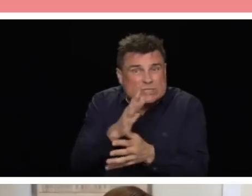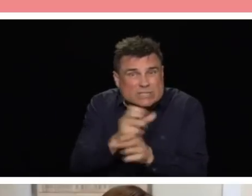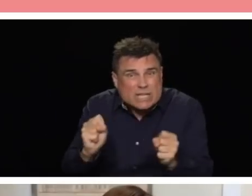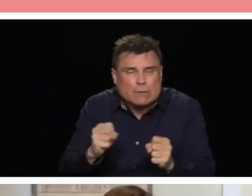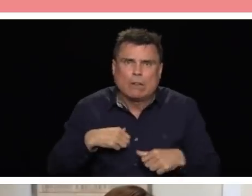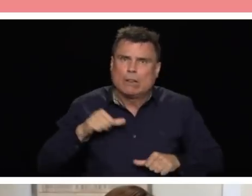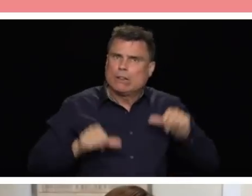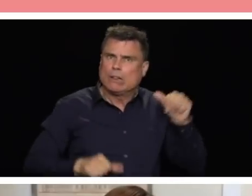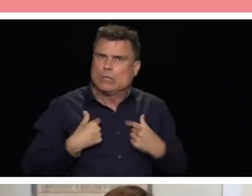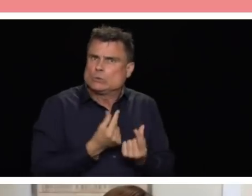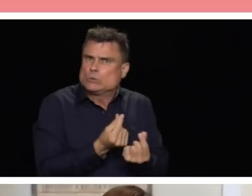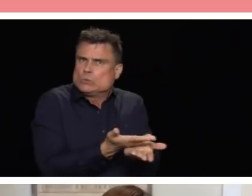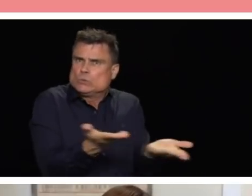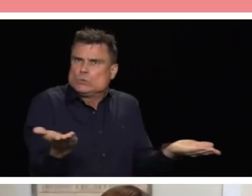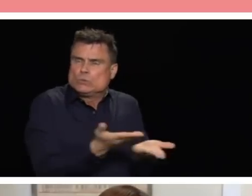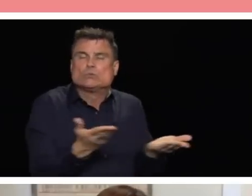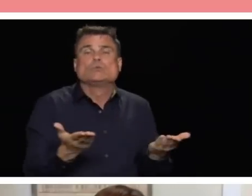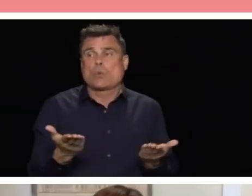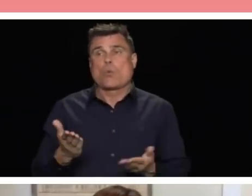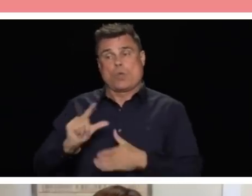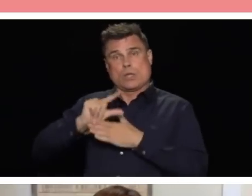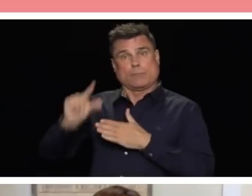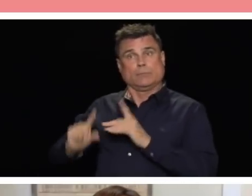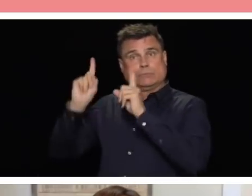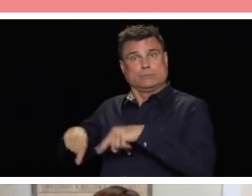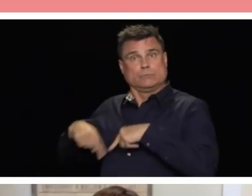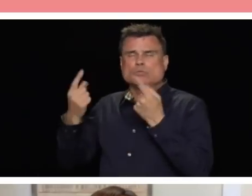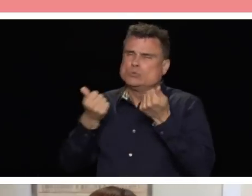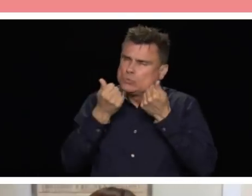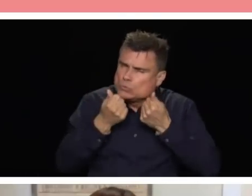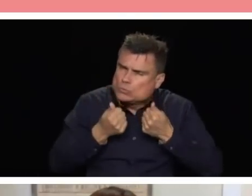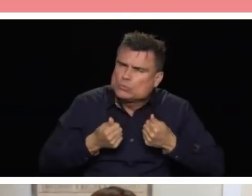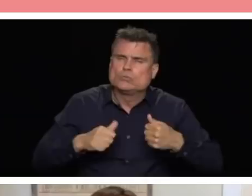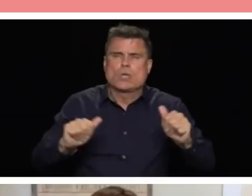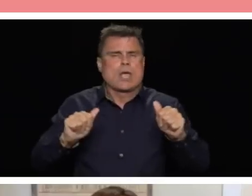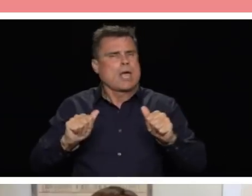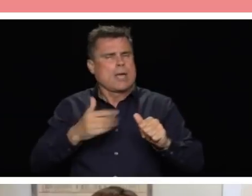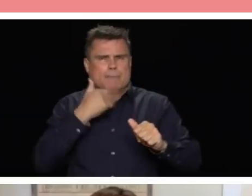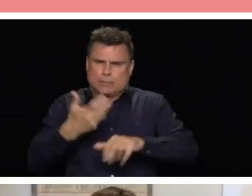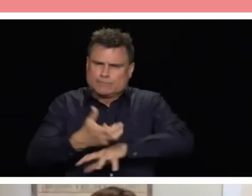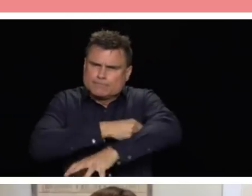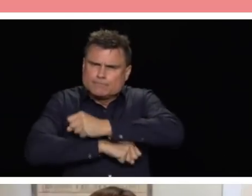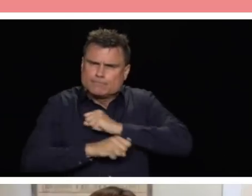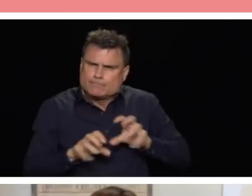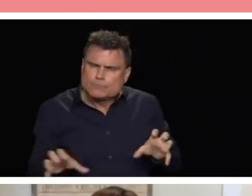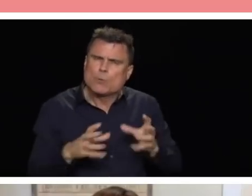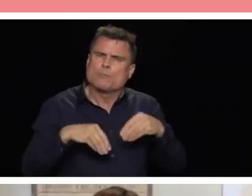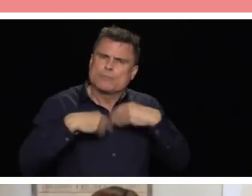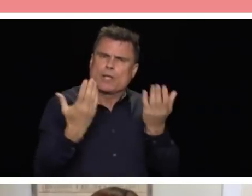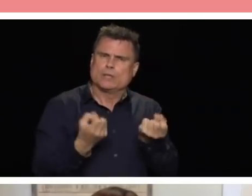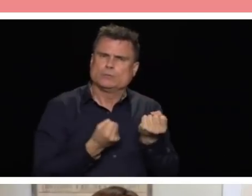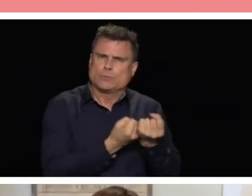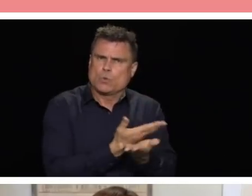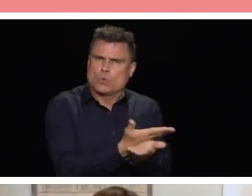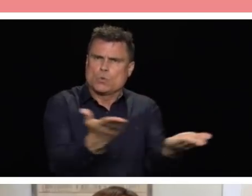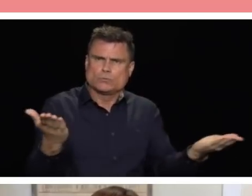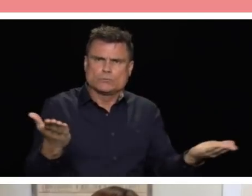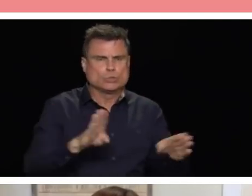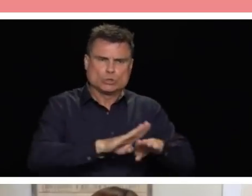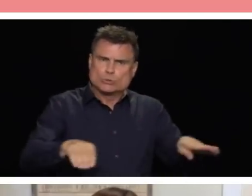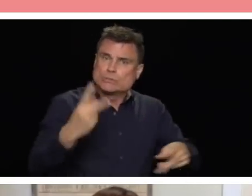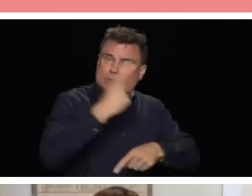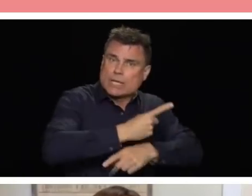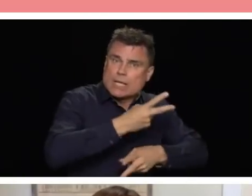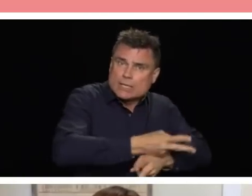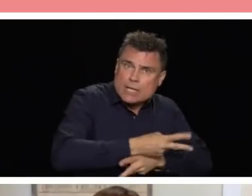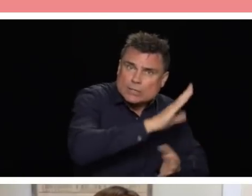providing temporary emergency funding to support childcare centers that are open, to support essential services workers that have to work, and also